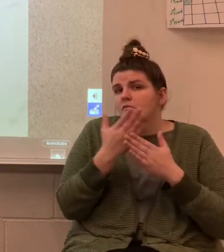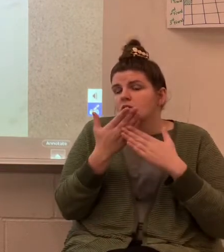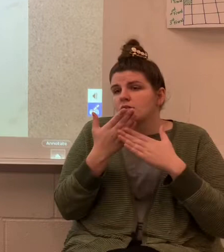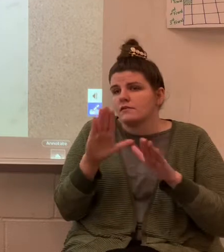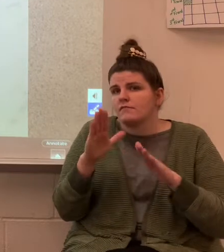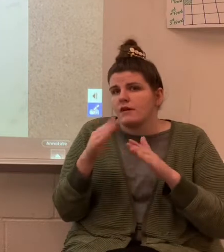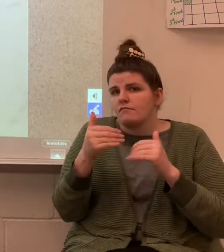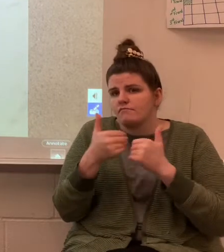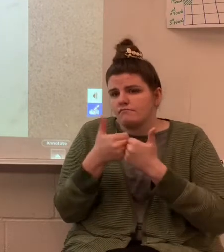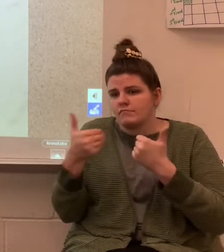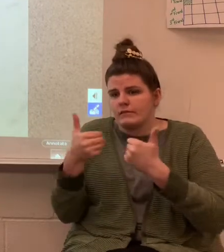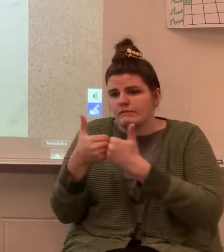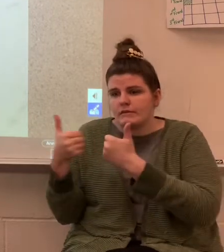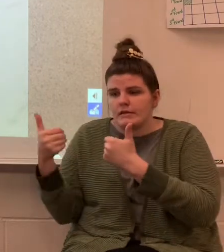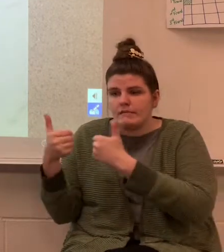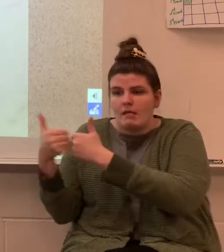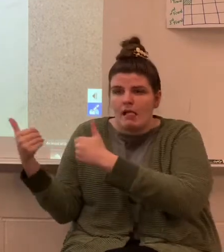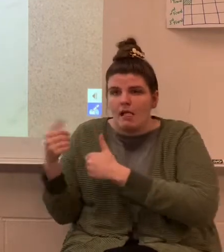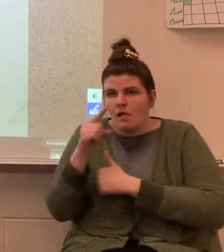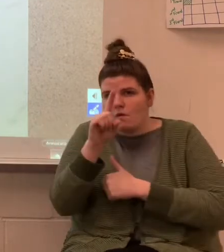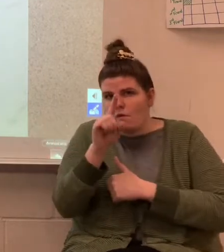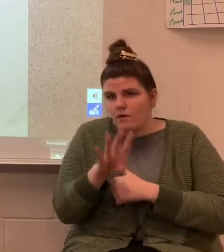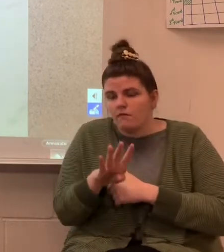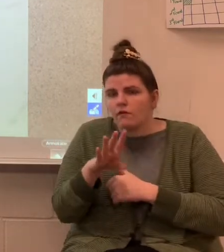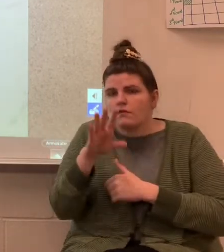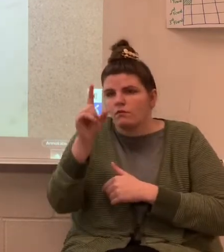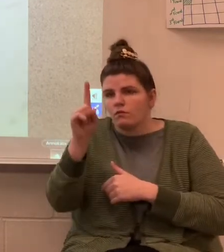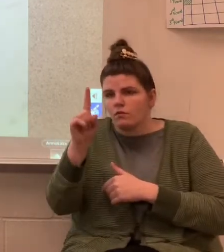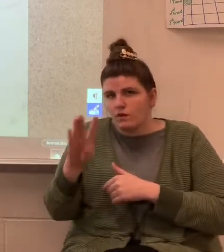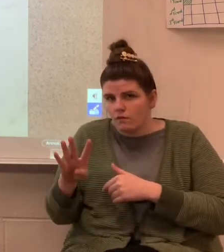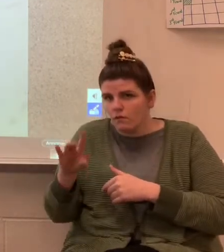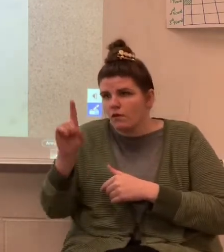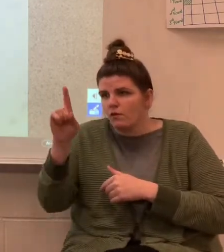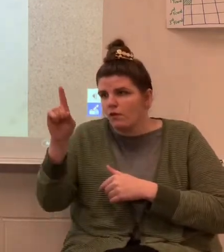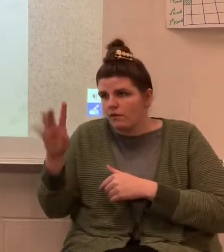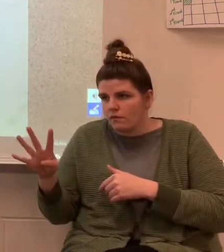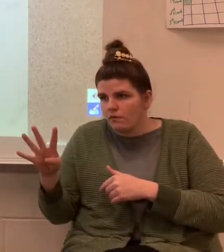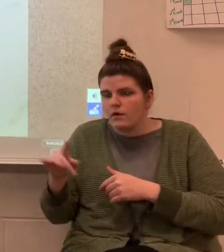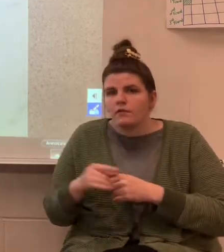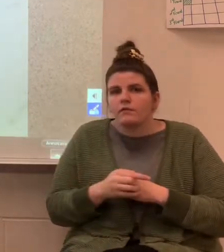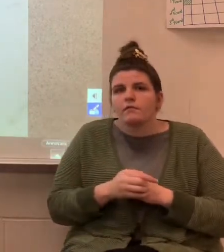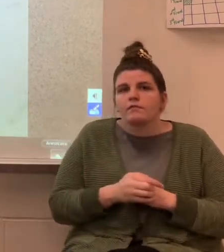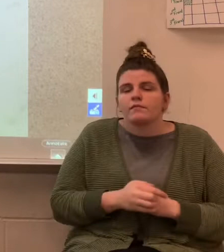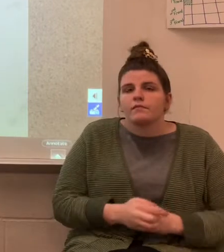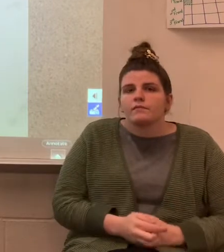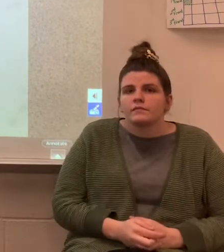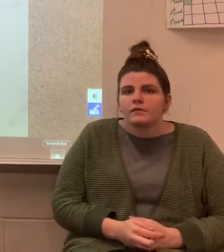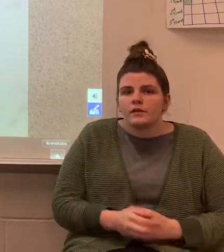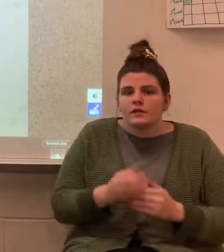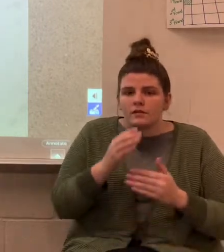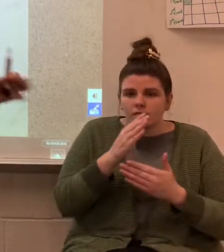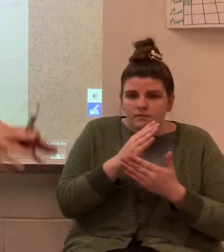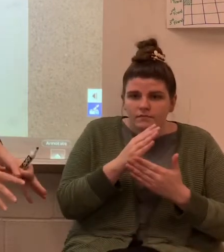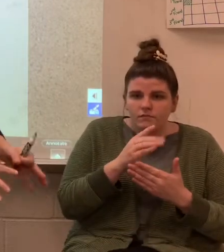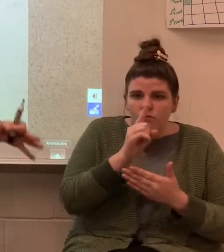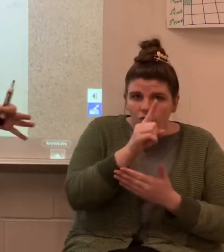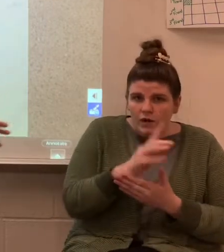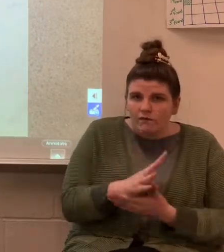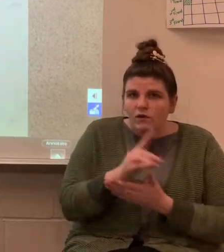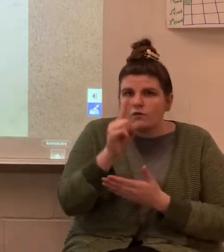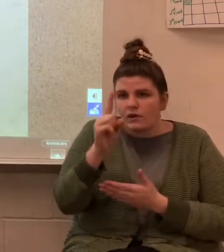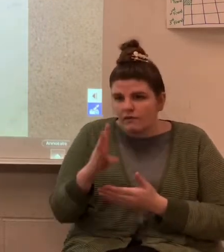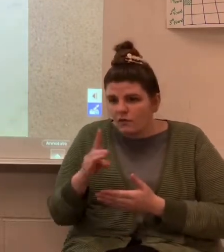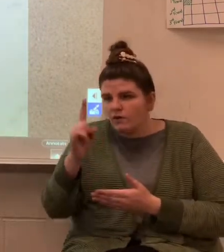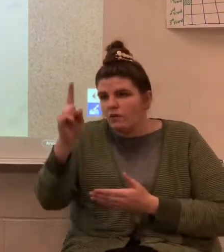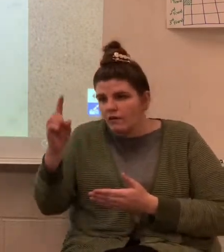into 1/4. So it's like her taking her 7 cups and saying, okay, this pie needs 1/4, and this pie needs 1/4, and this pie needs 1/4.